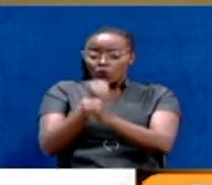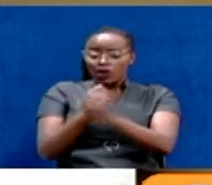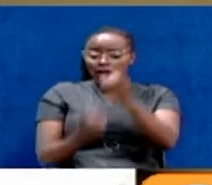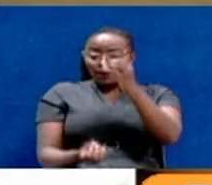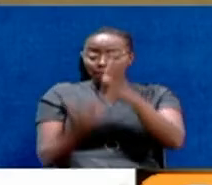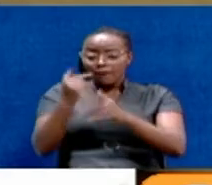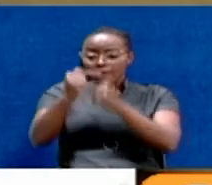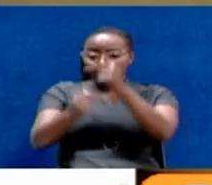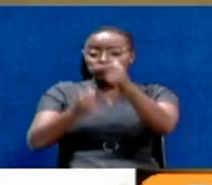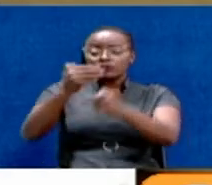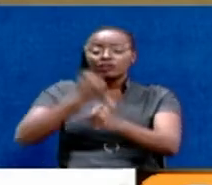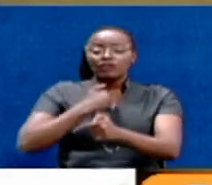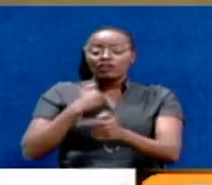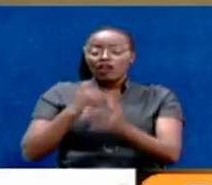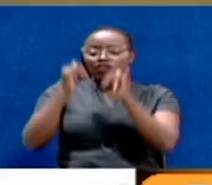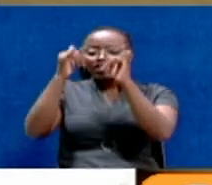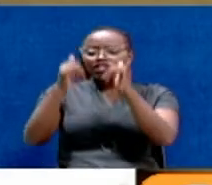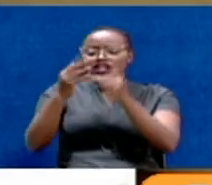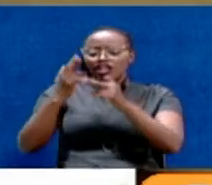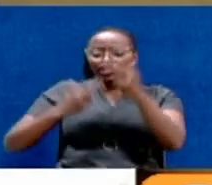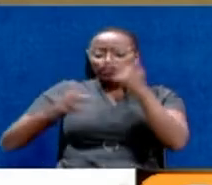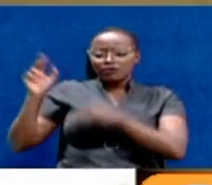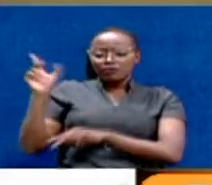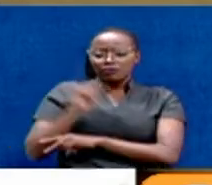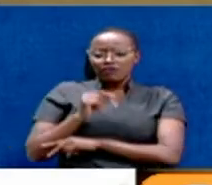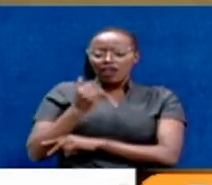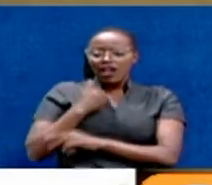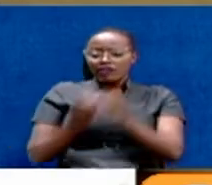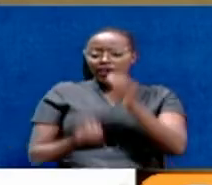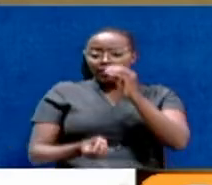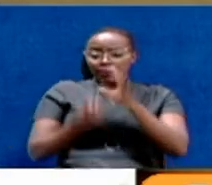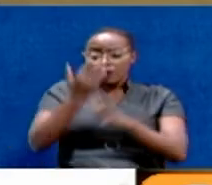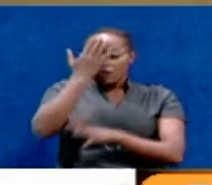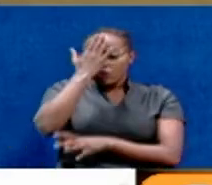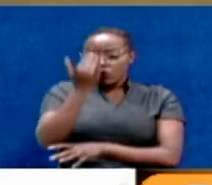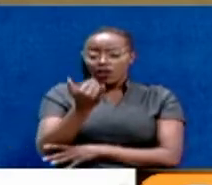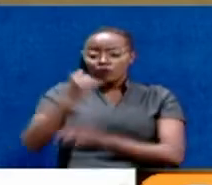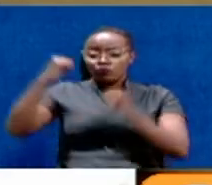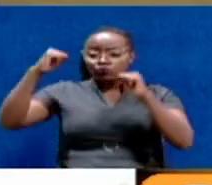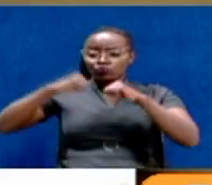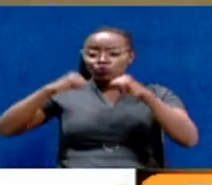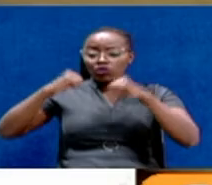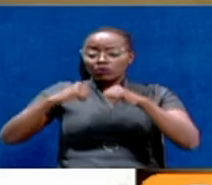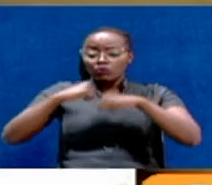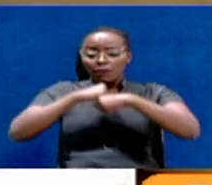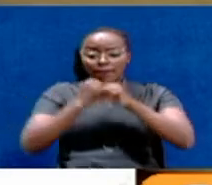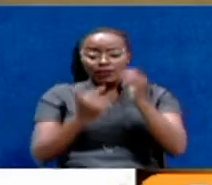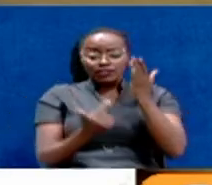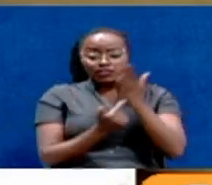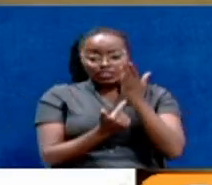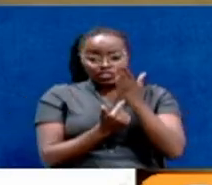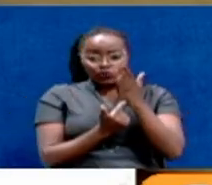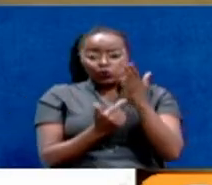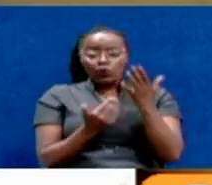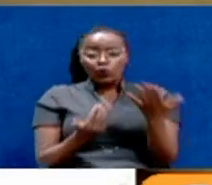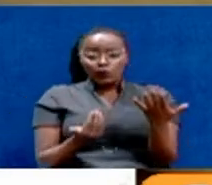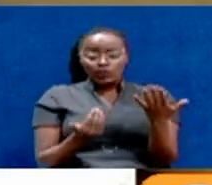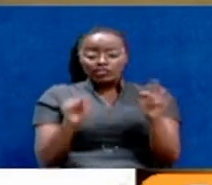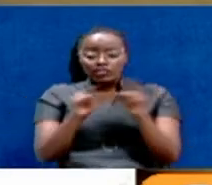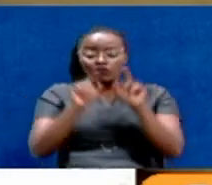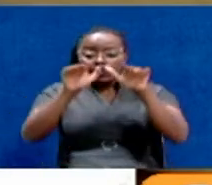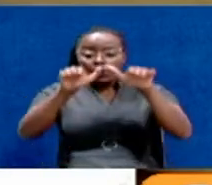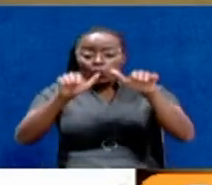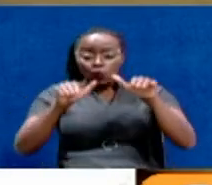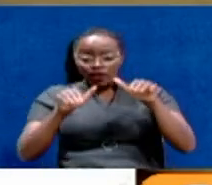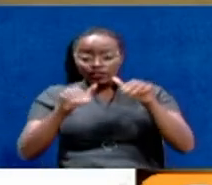process of, we had already reviewed it, and we are setting so that it can be digitalized, and